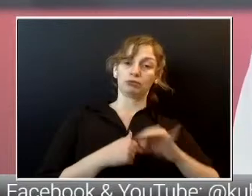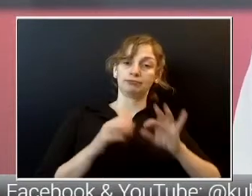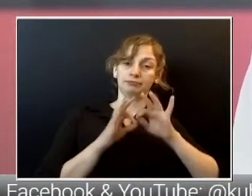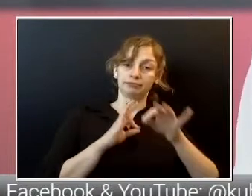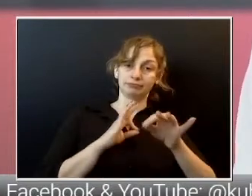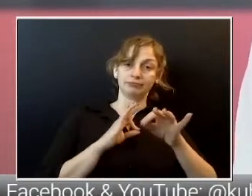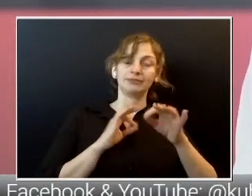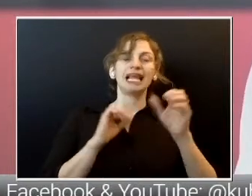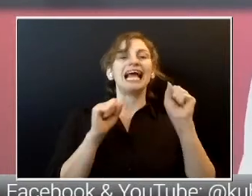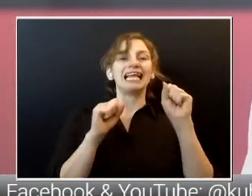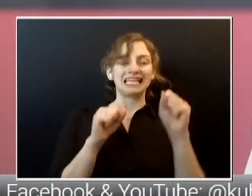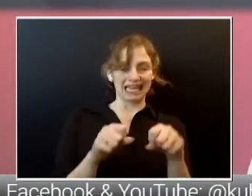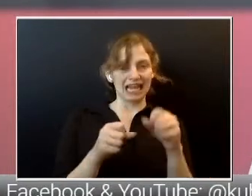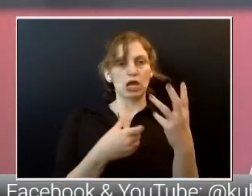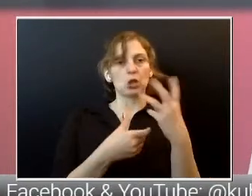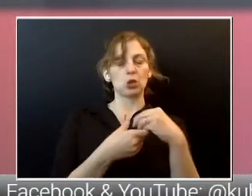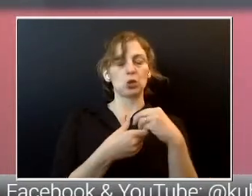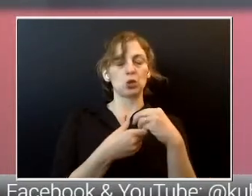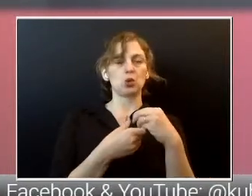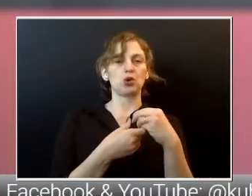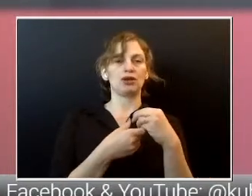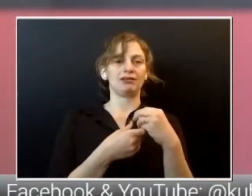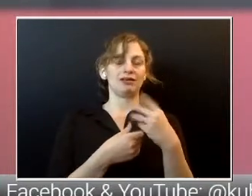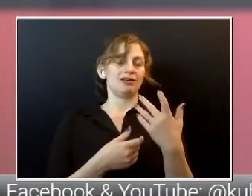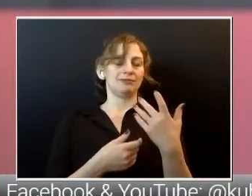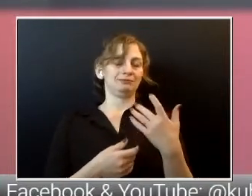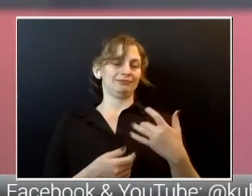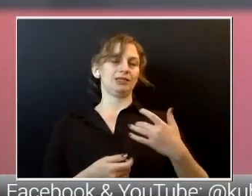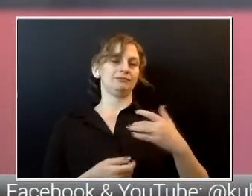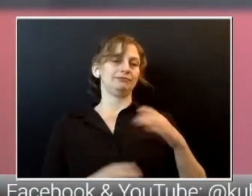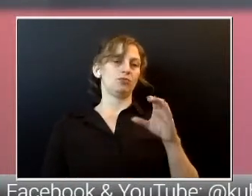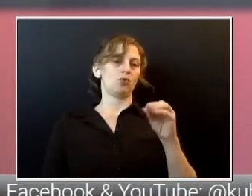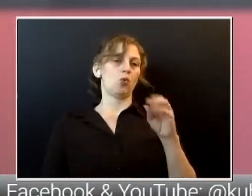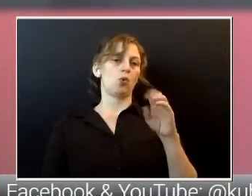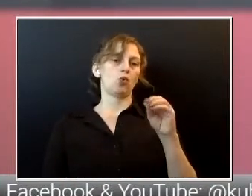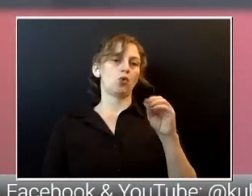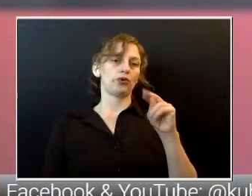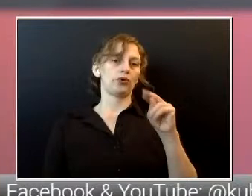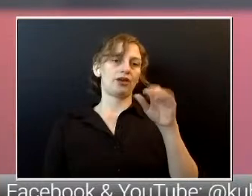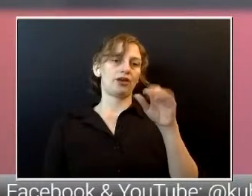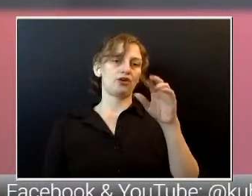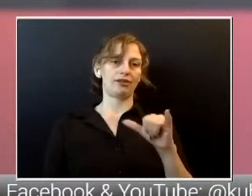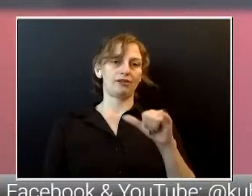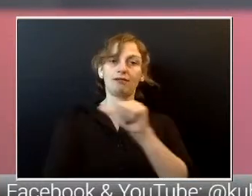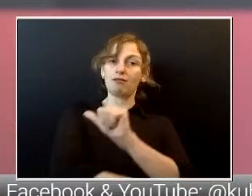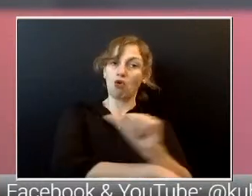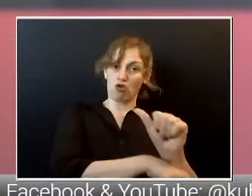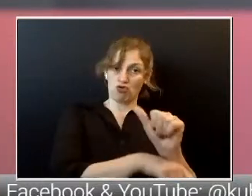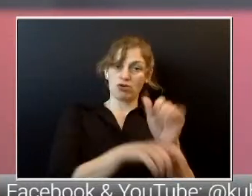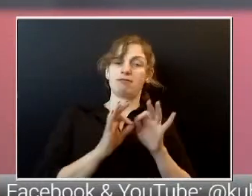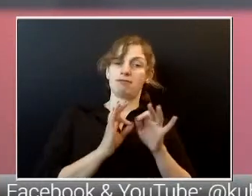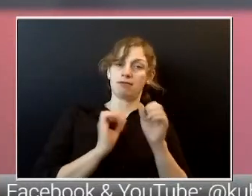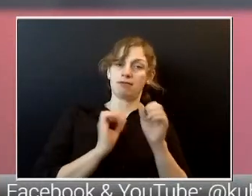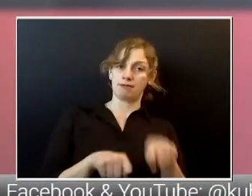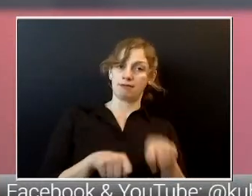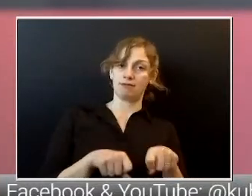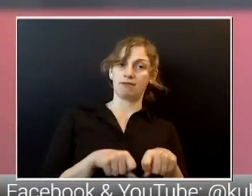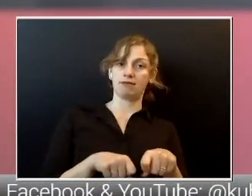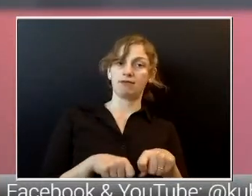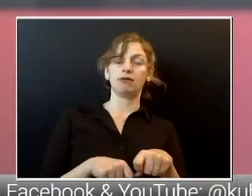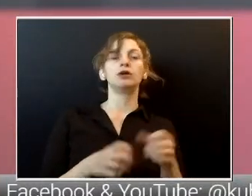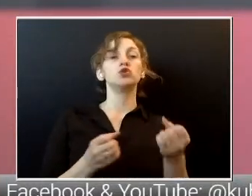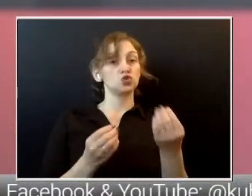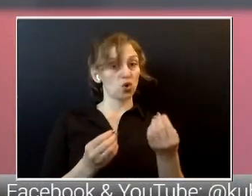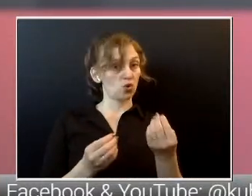that supply blood to the heart. So people with her condition can have a dissection, and then that causes a heart